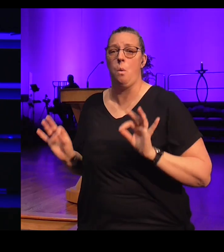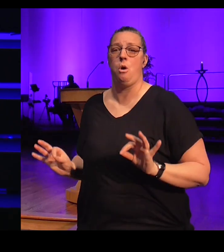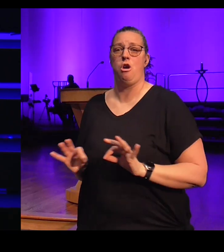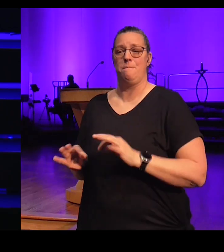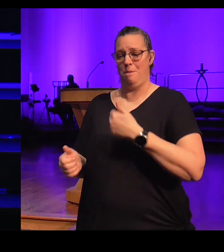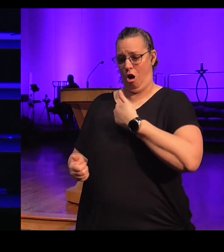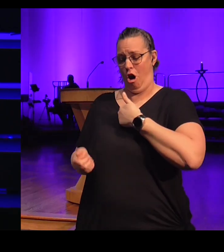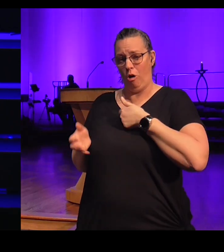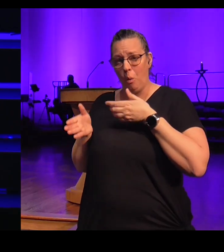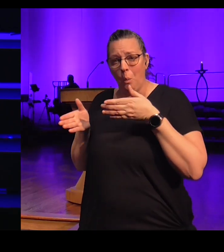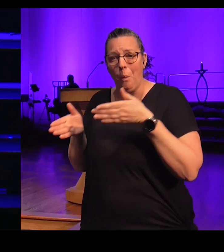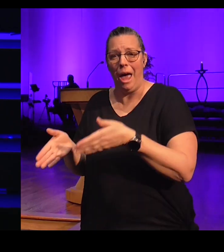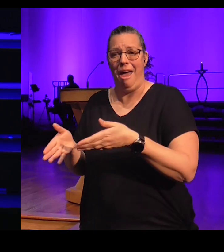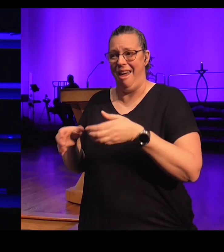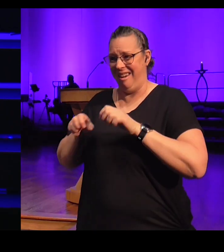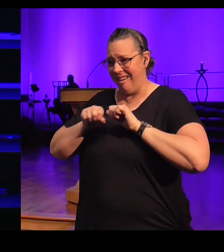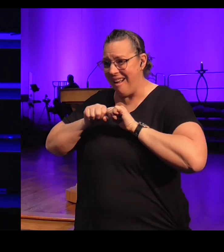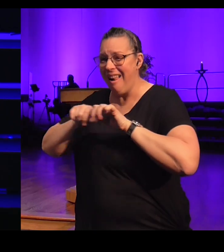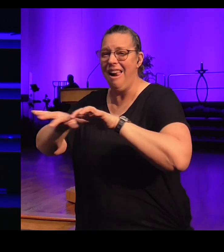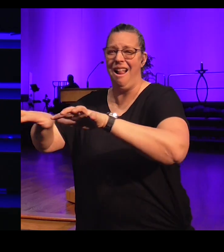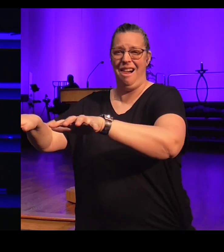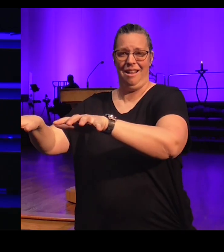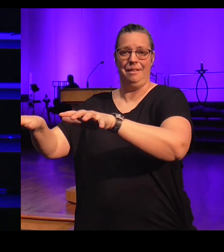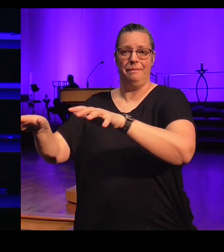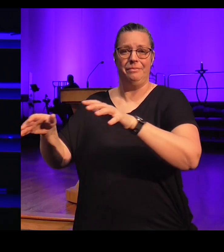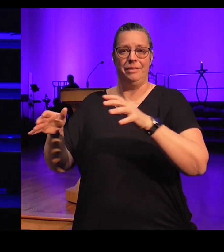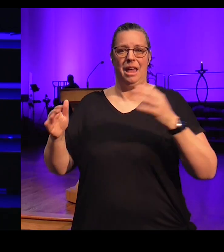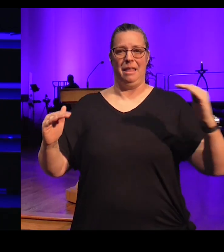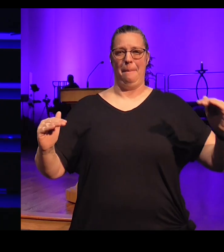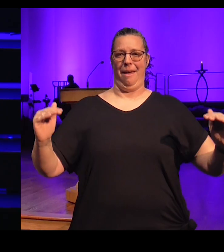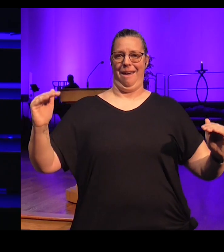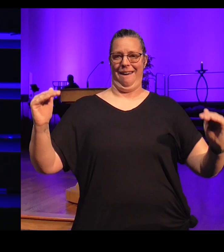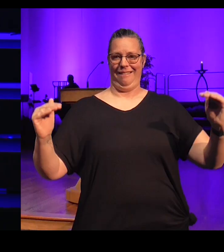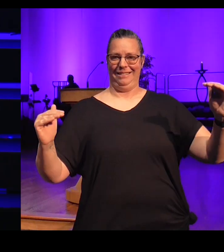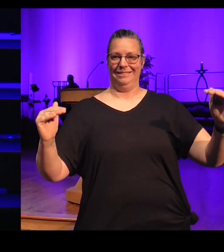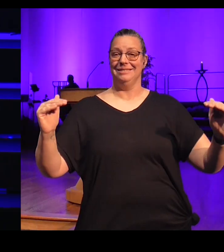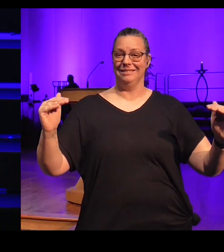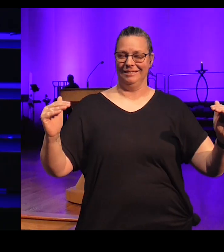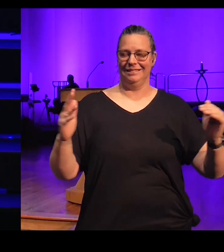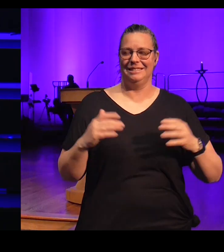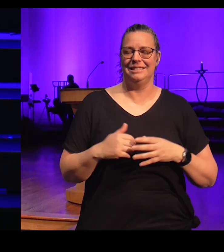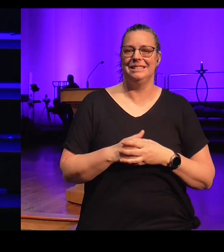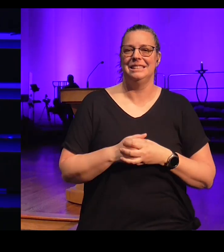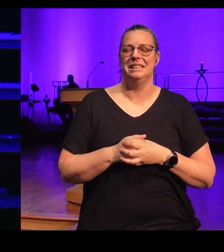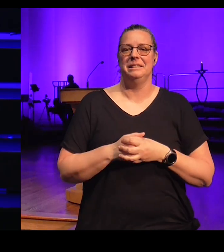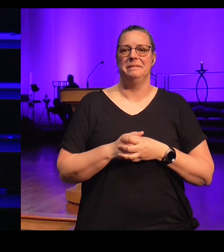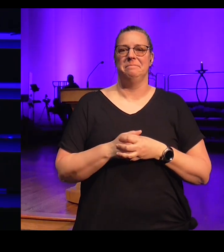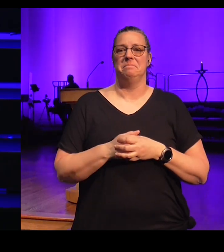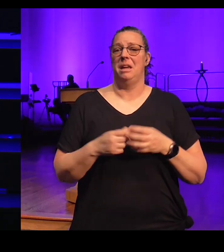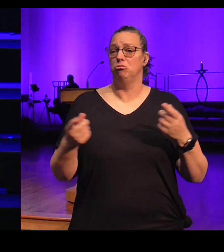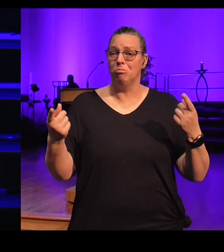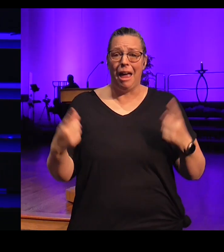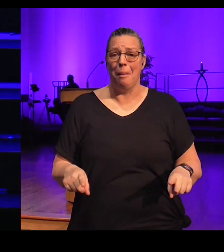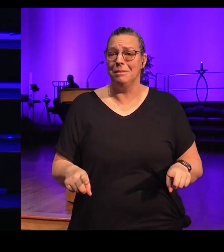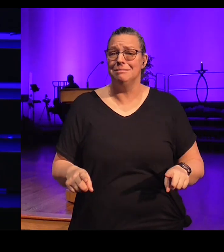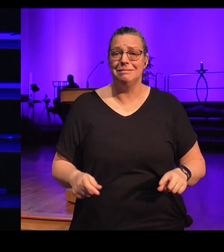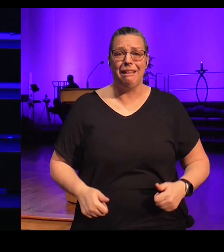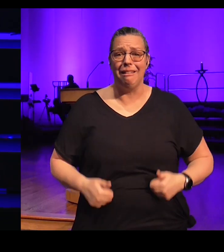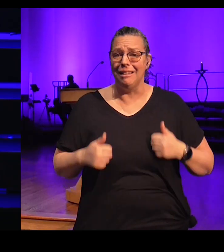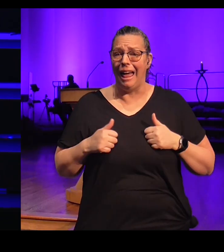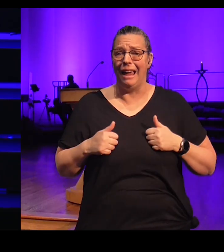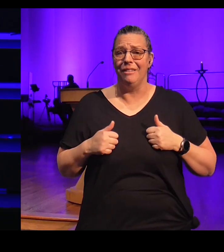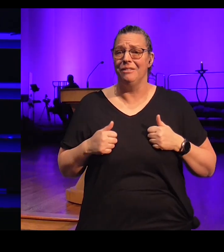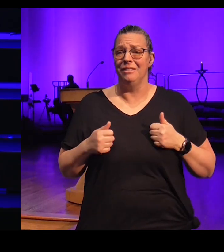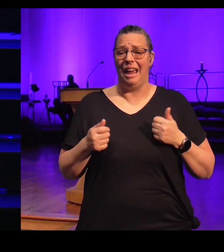own way into the world. It comes forth unbidden. It's just